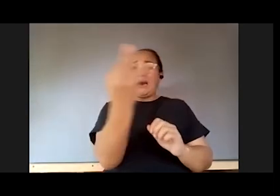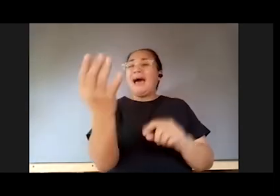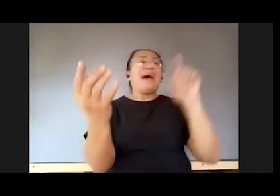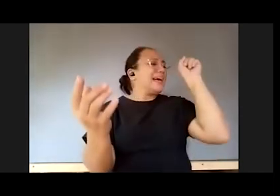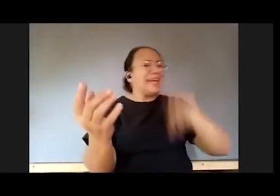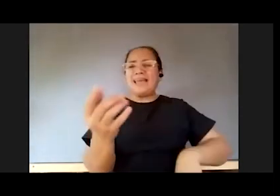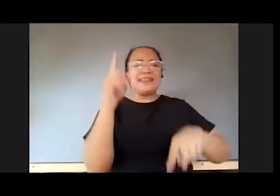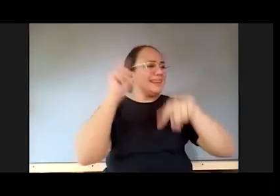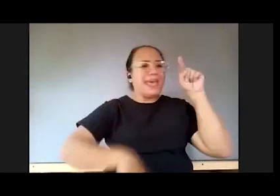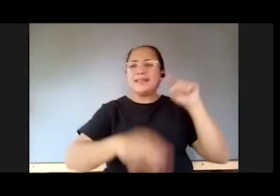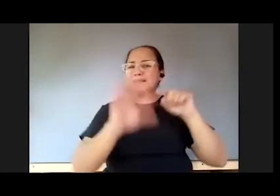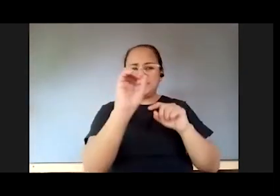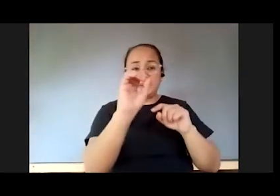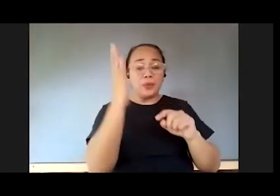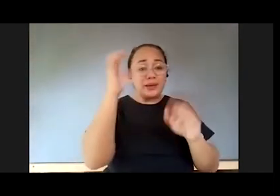verb.